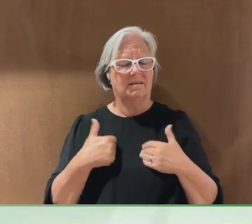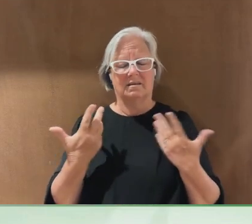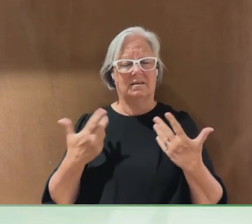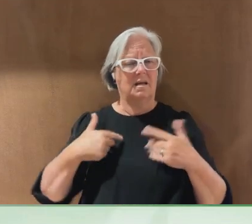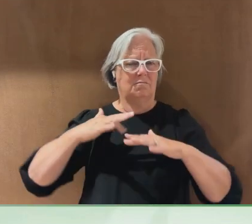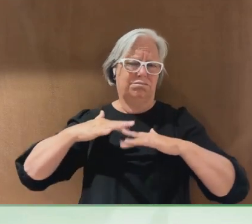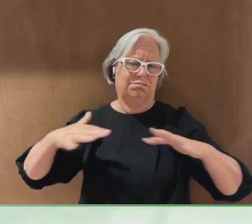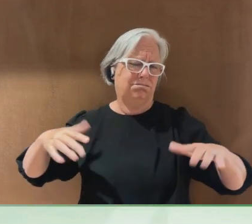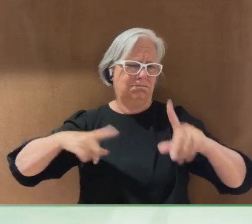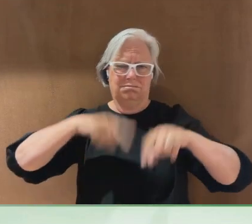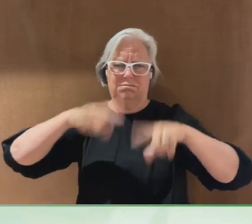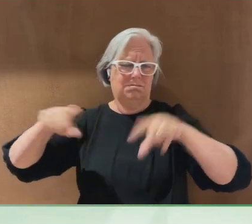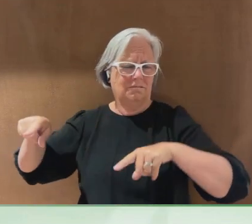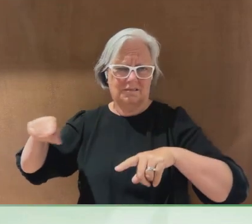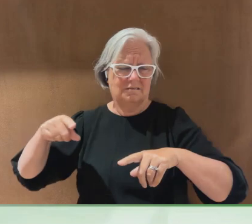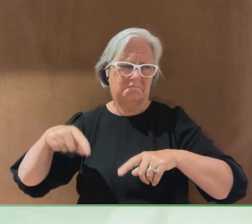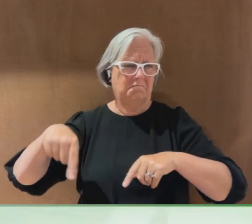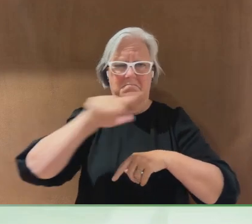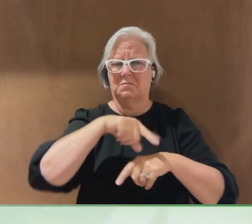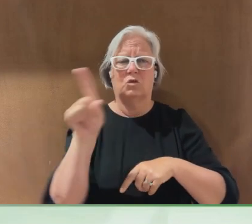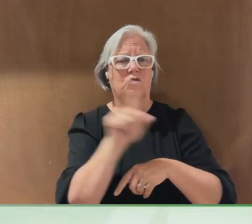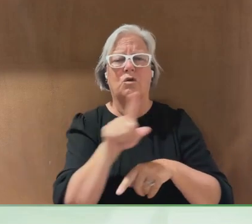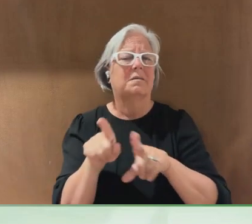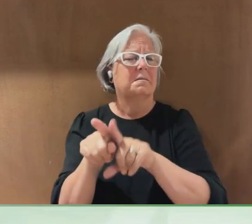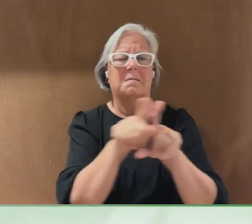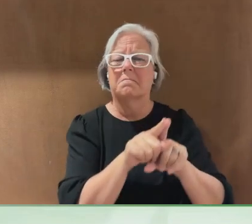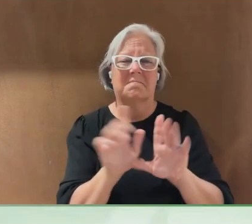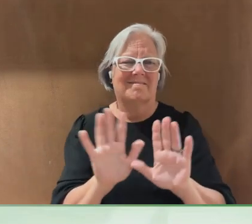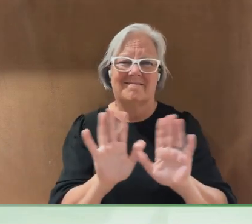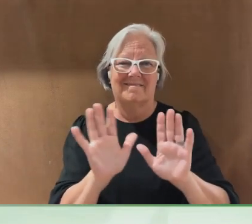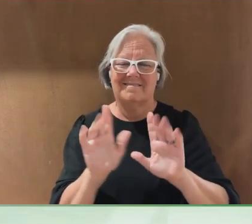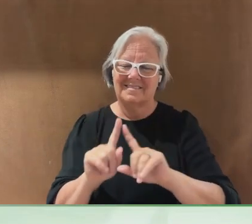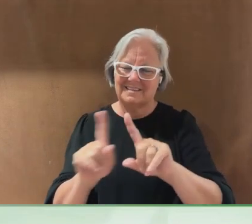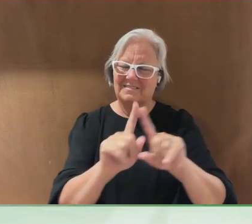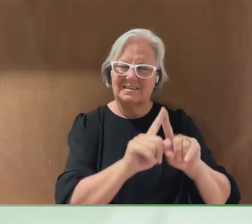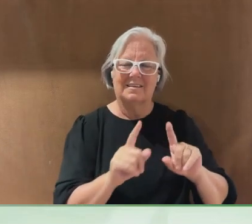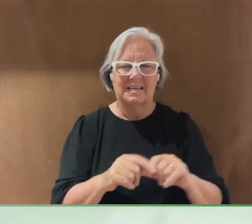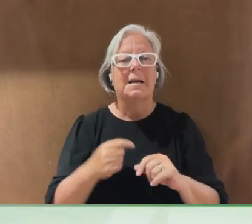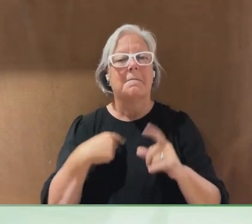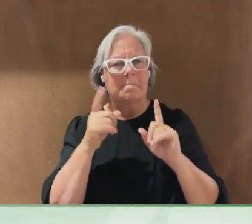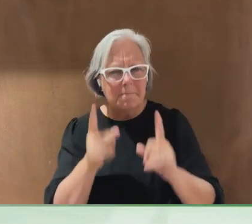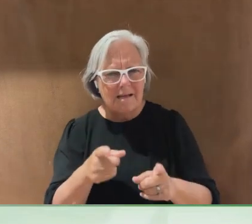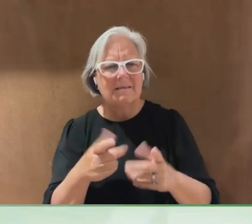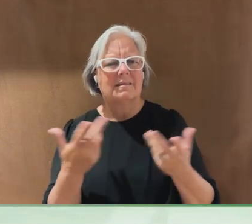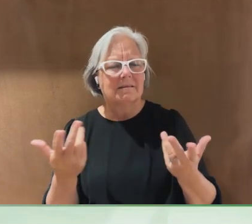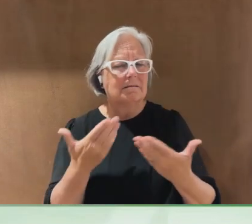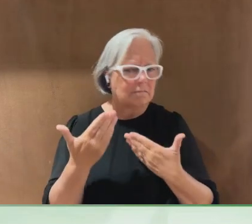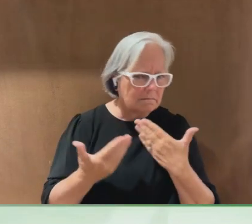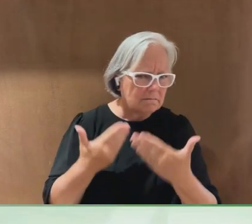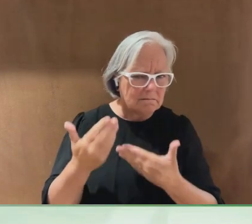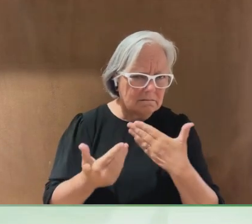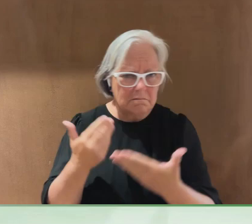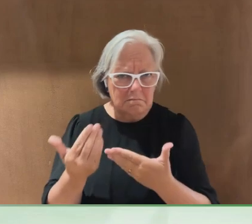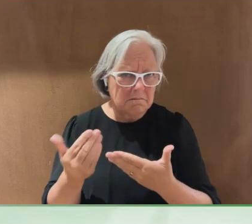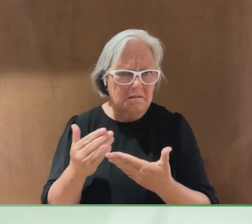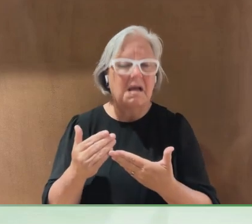that perspective, I think it's also something we have to discover in the coming time, and then we can give a good